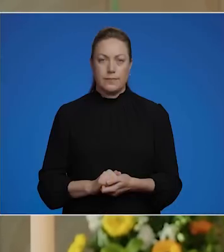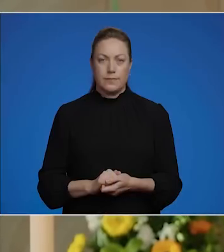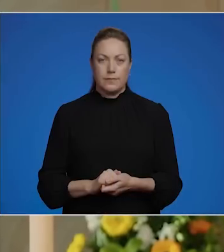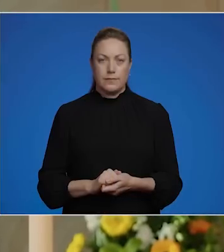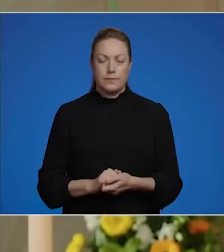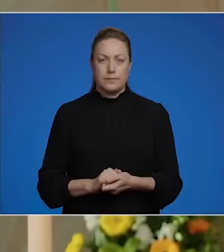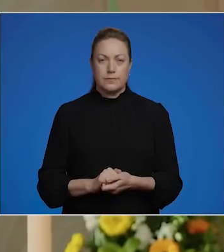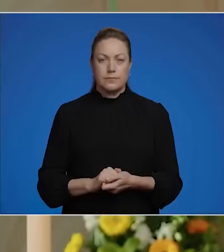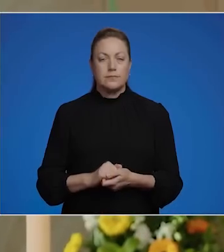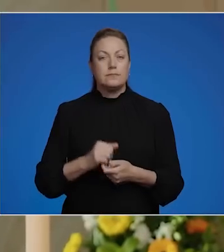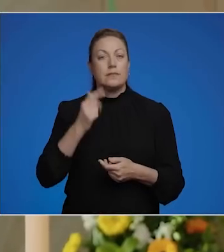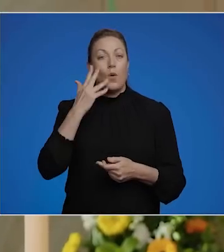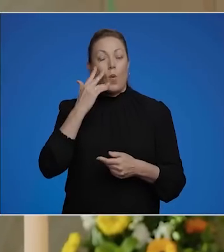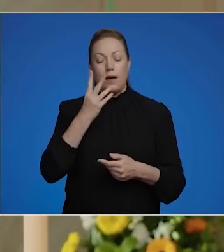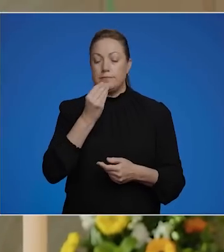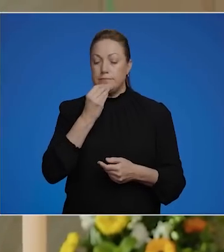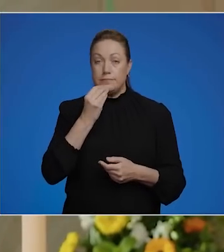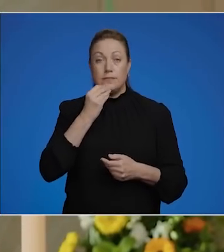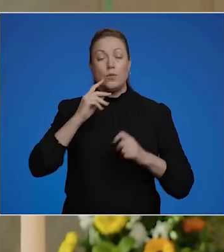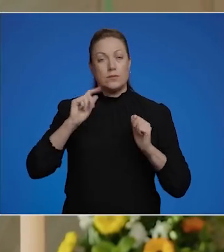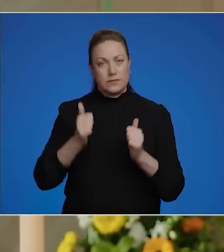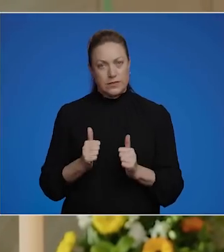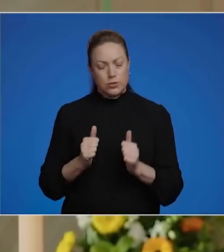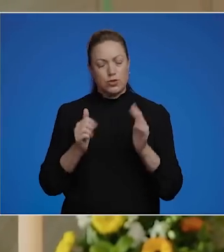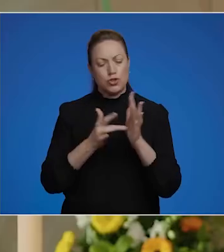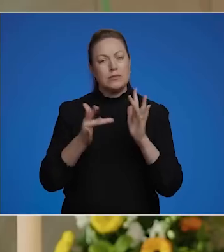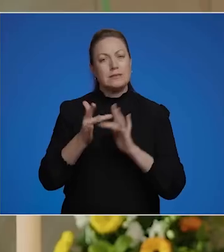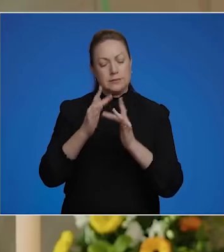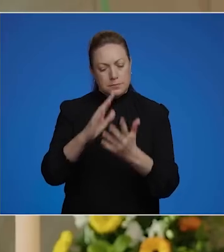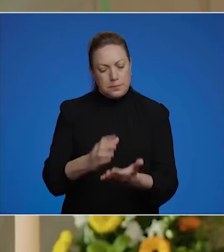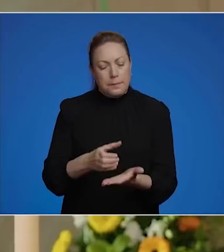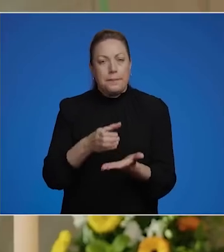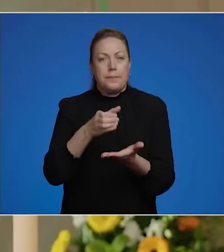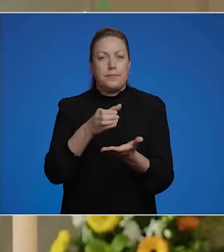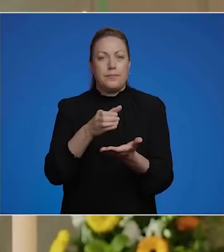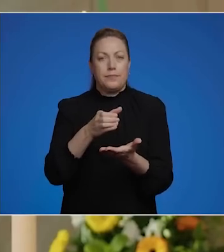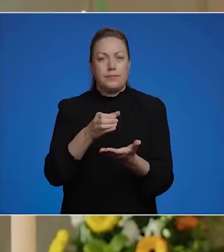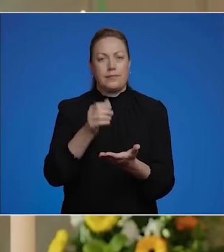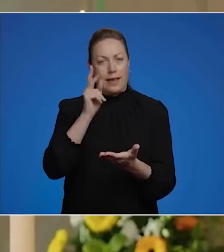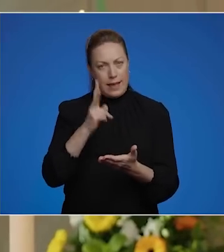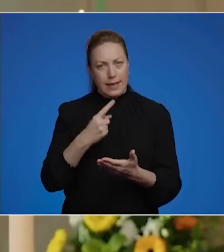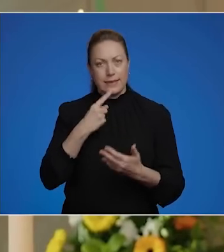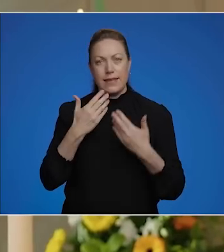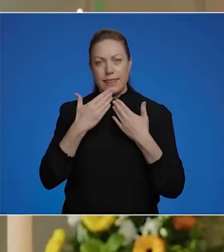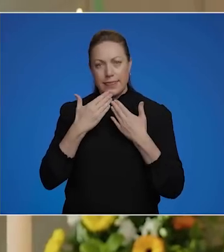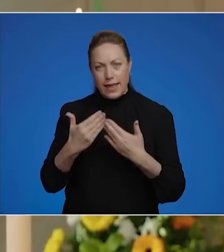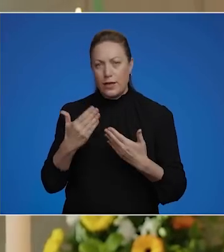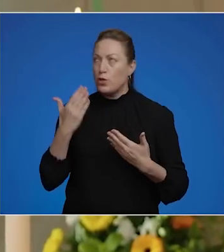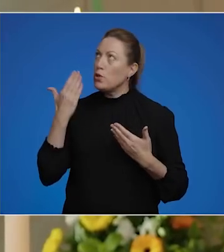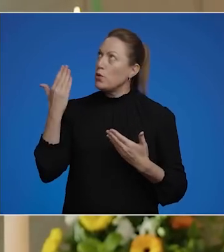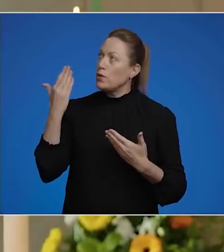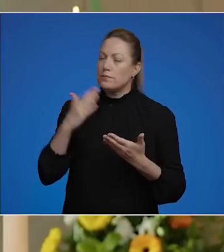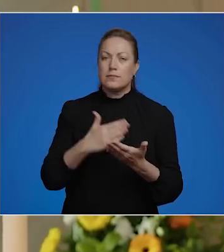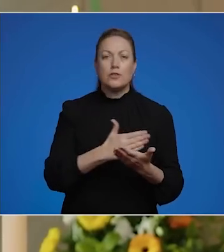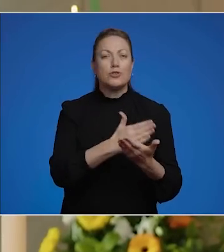In a similar way, when supper was ended, he took the chalice and once more giving thanks, he gave it to